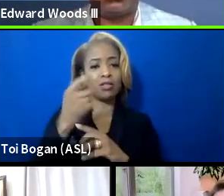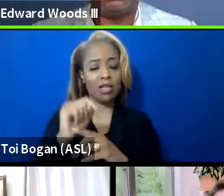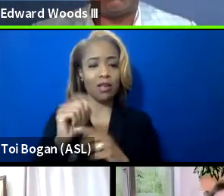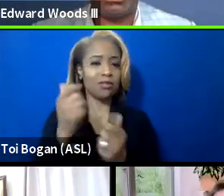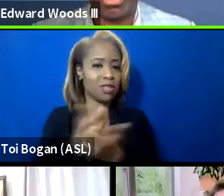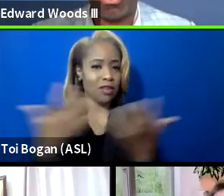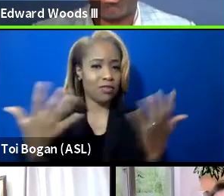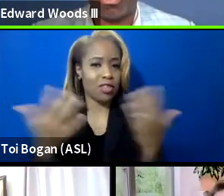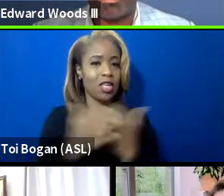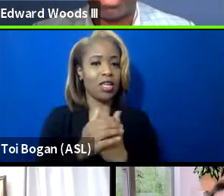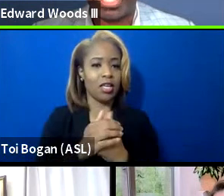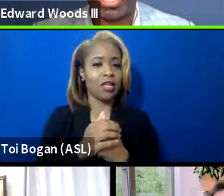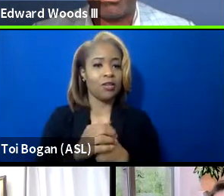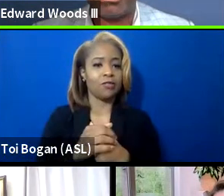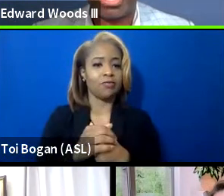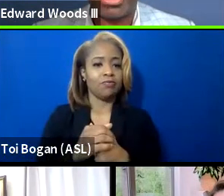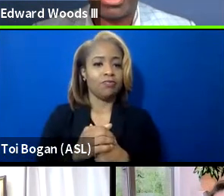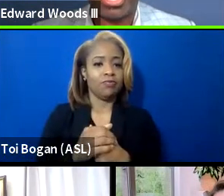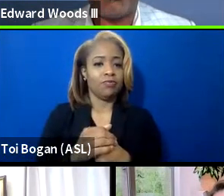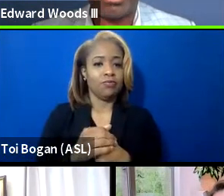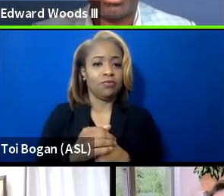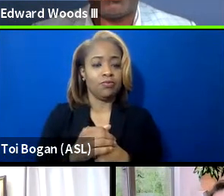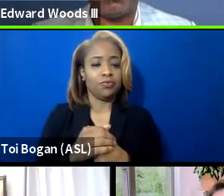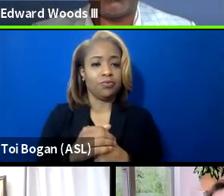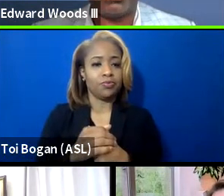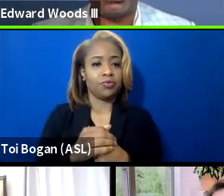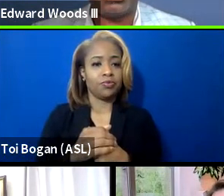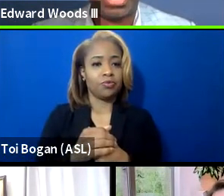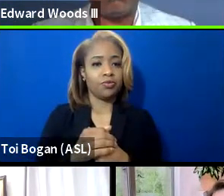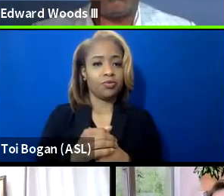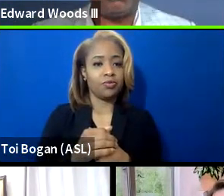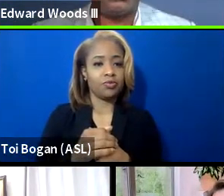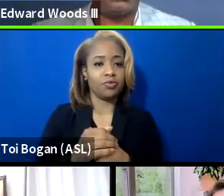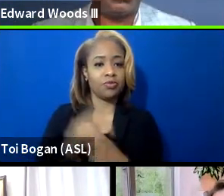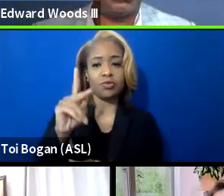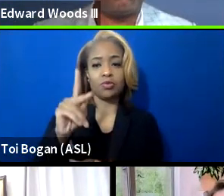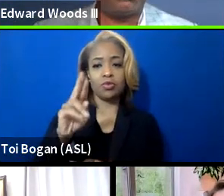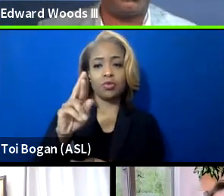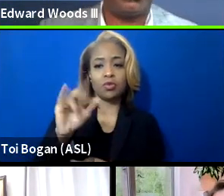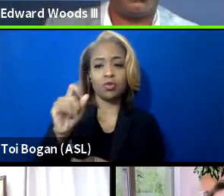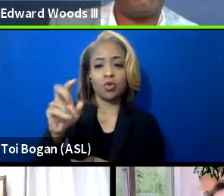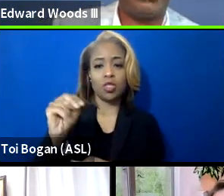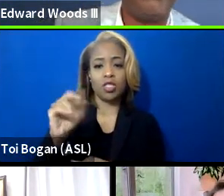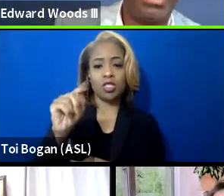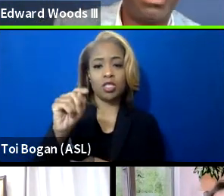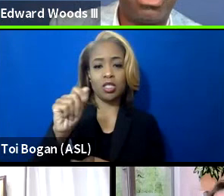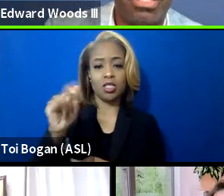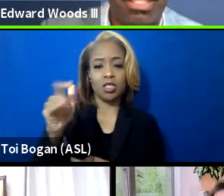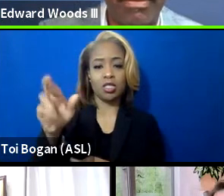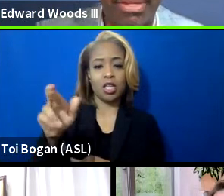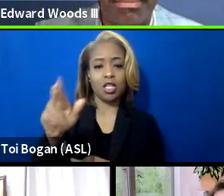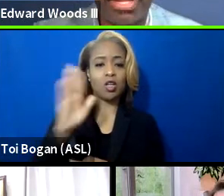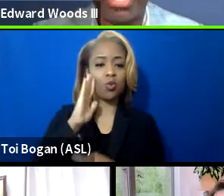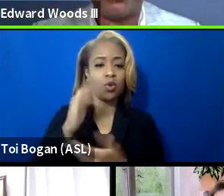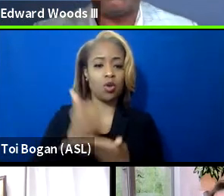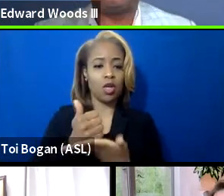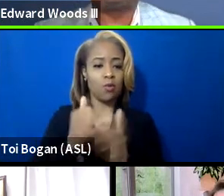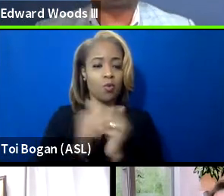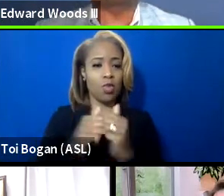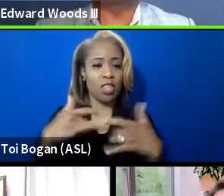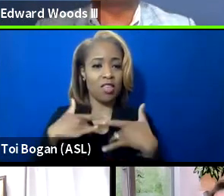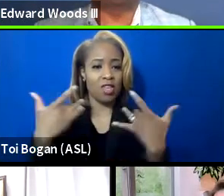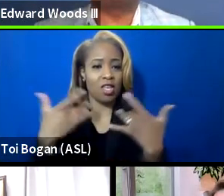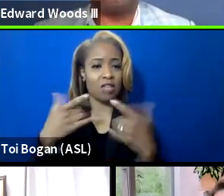messages to strengthen our overall plan. Kristen Taylor will be assisting us with the events. She's an event